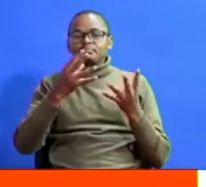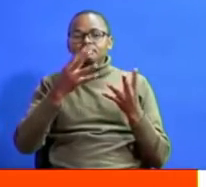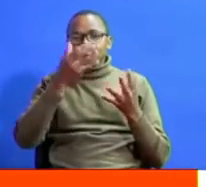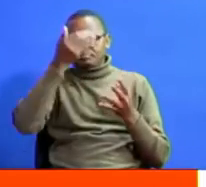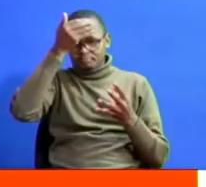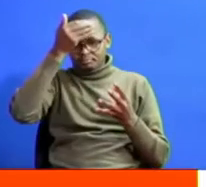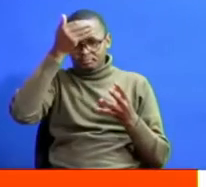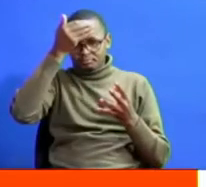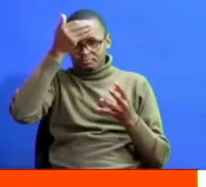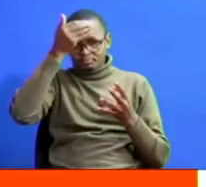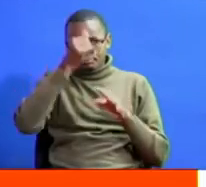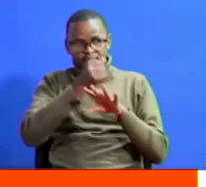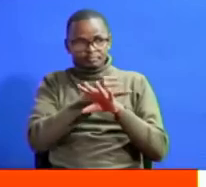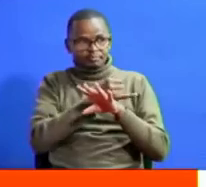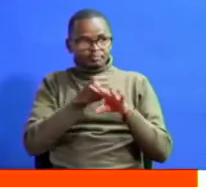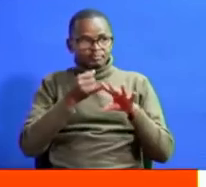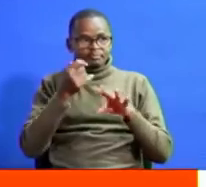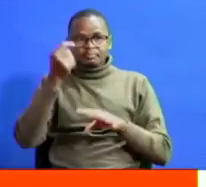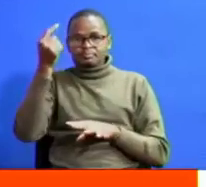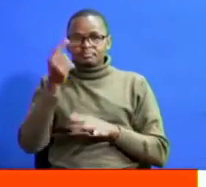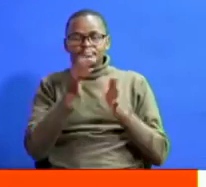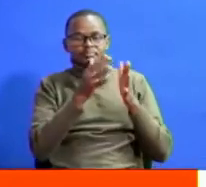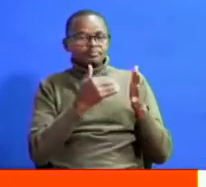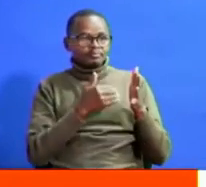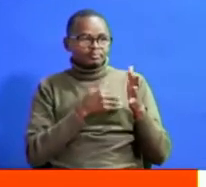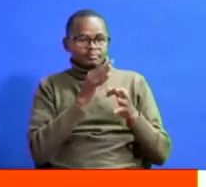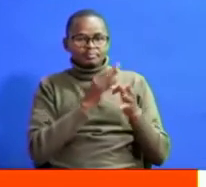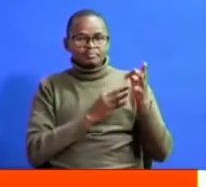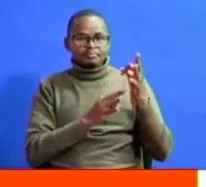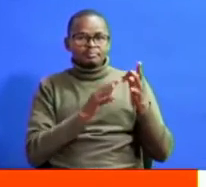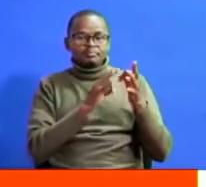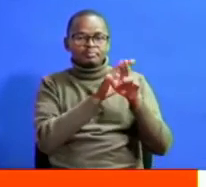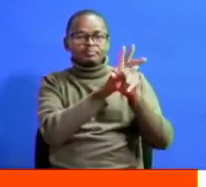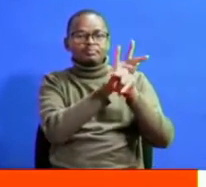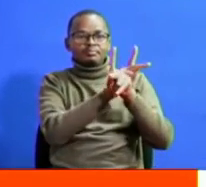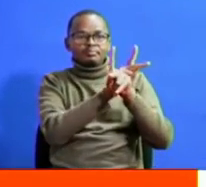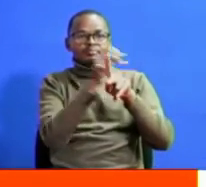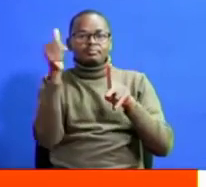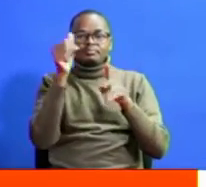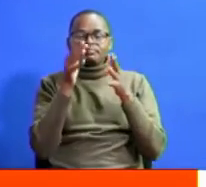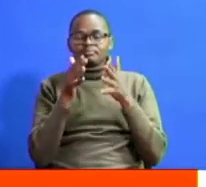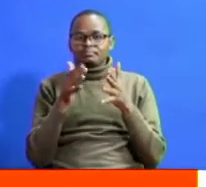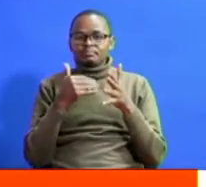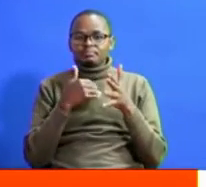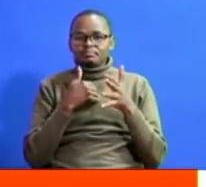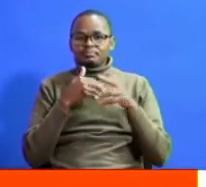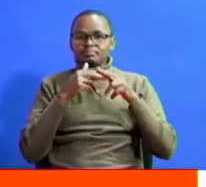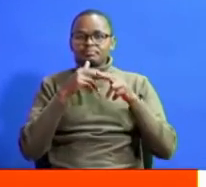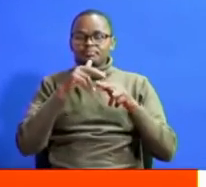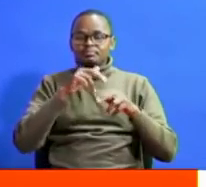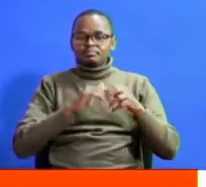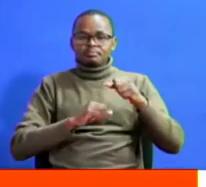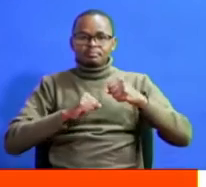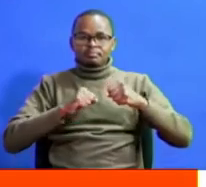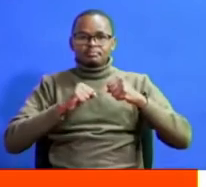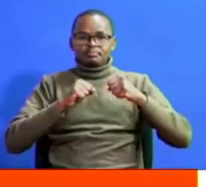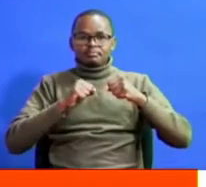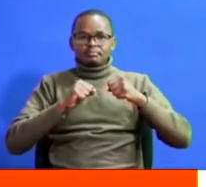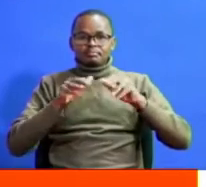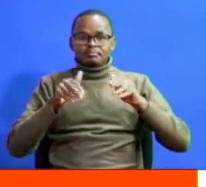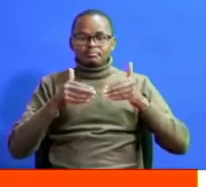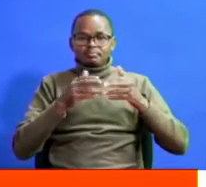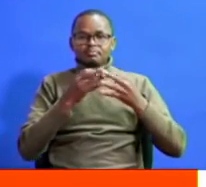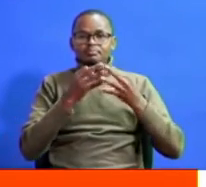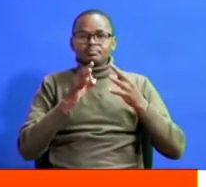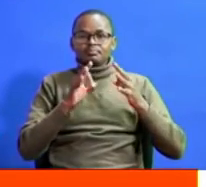injuries. Kila mtu akona haki ya kulindwa. Yoyote yule anagombea kiti, alindwe na apewe